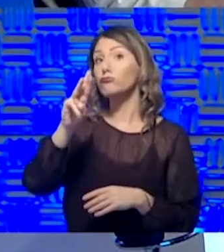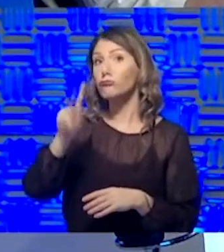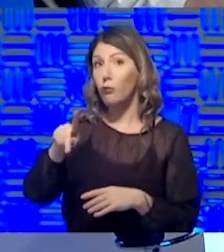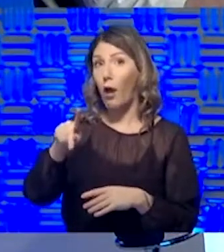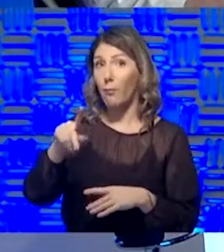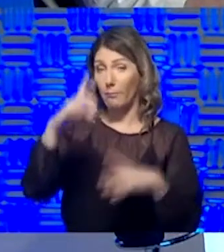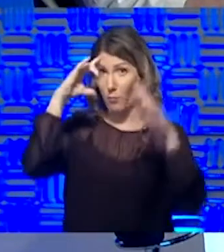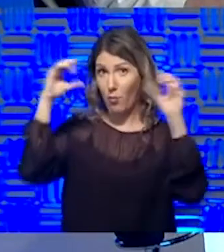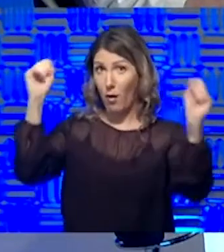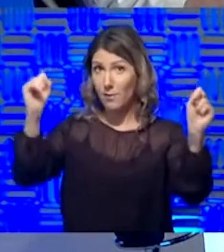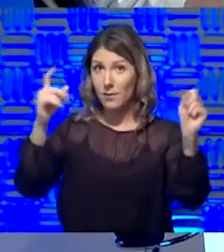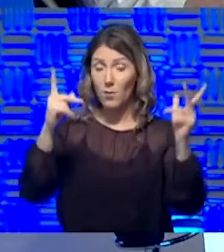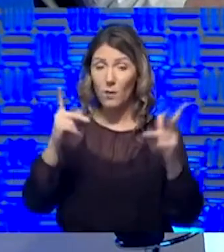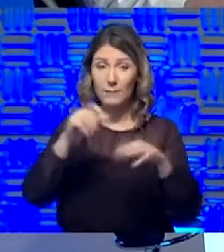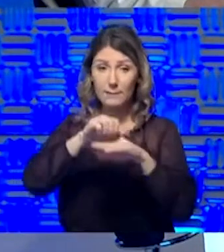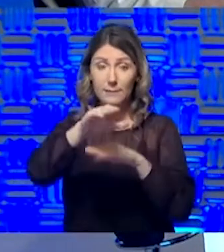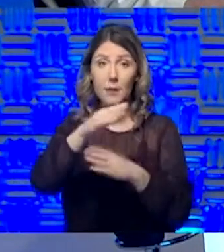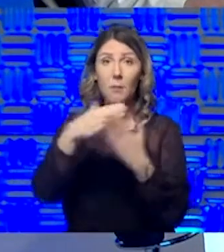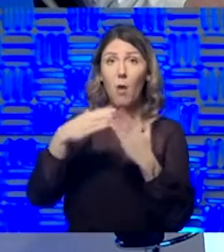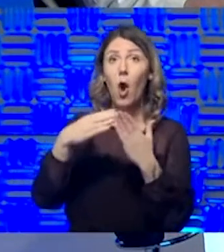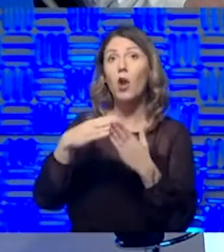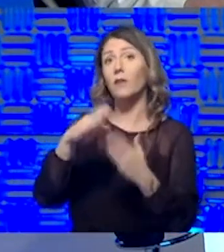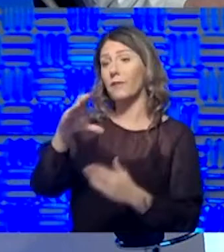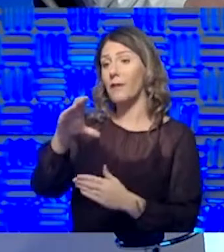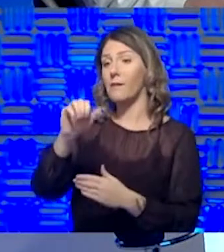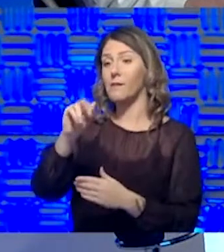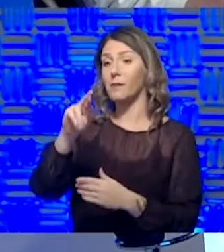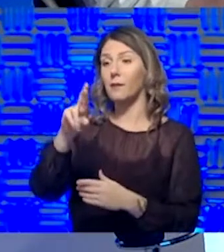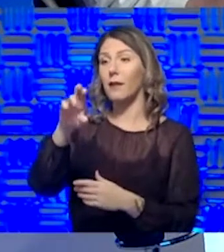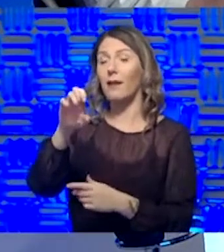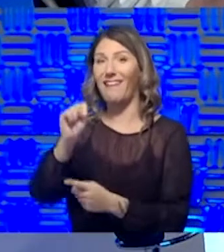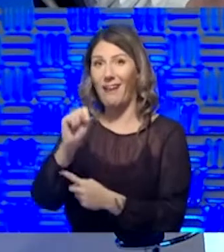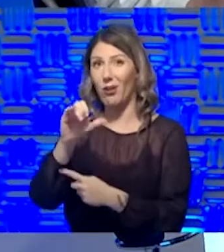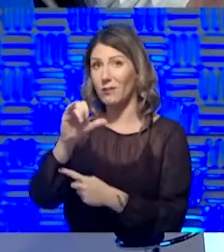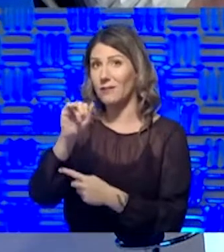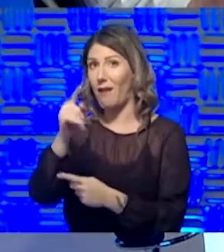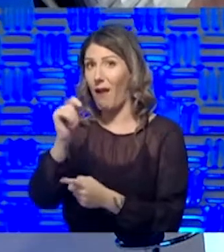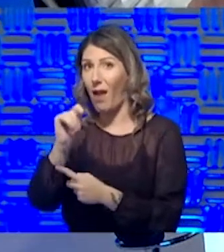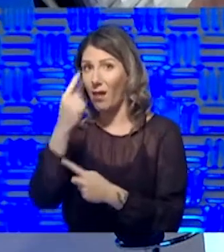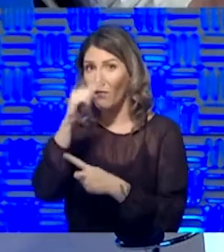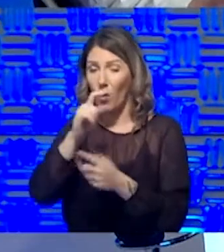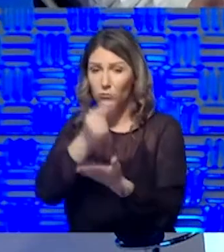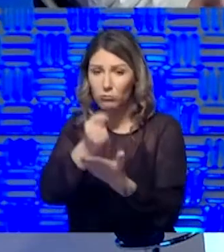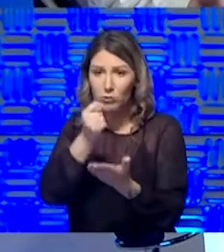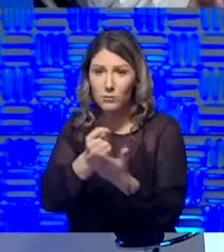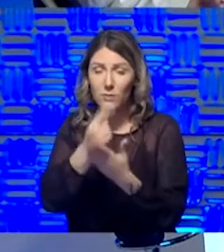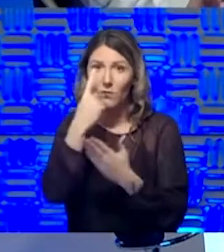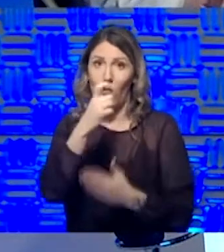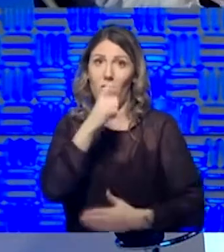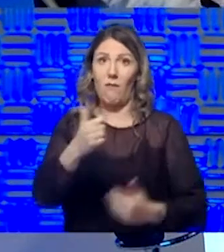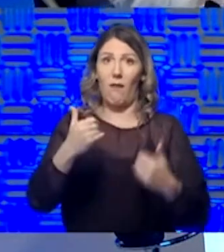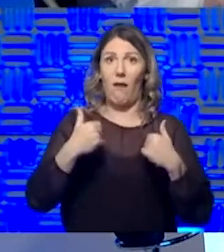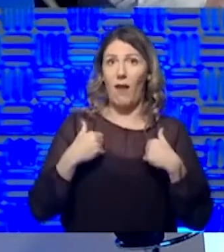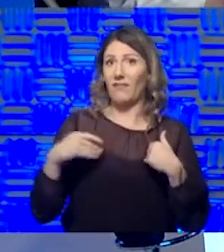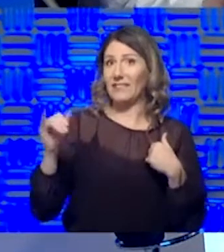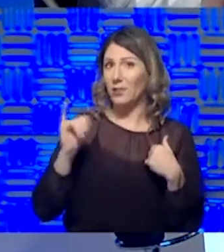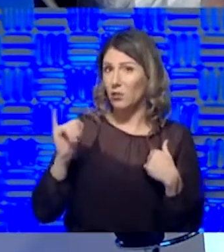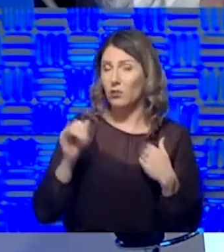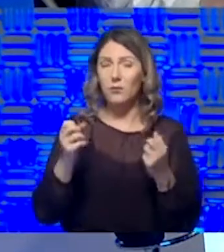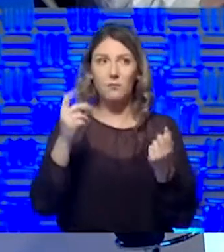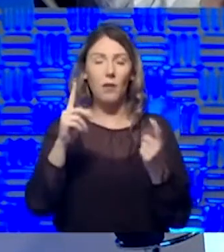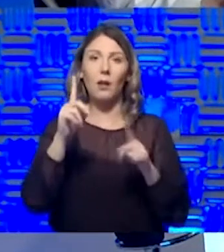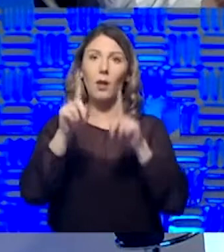CARES Act on treatment for uninsured people, but it seems there are a lot of unanswered questions.